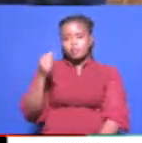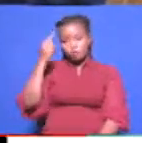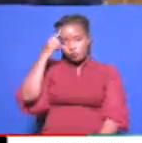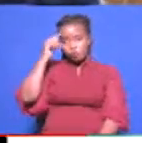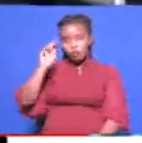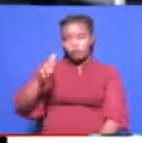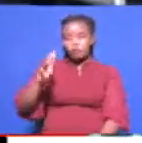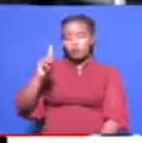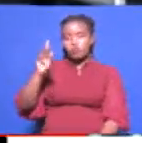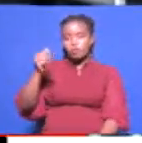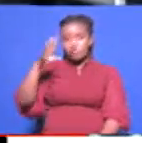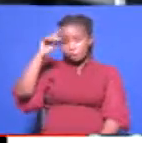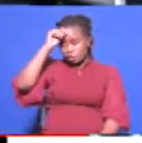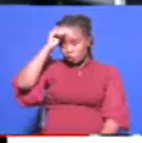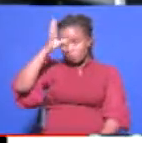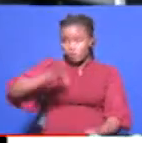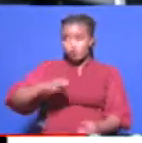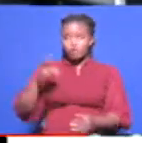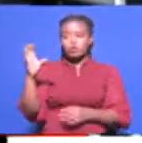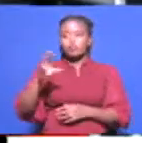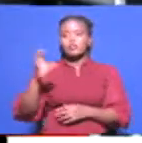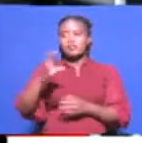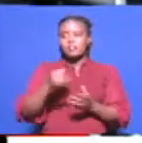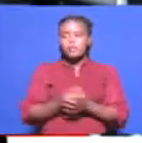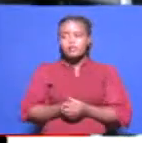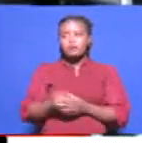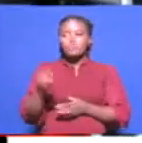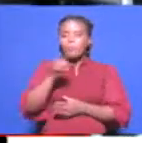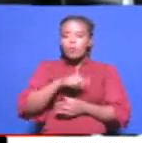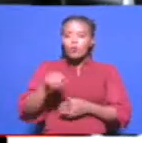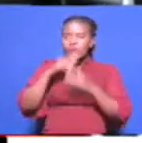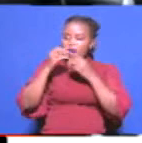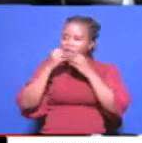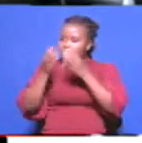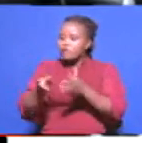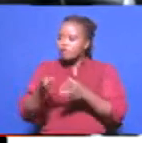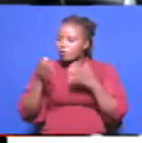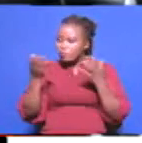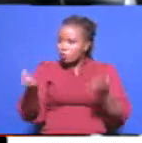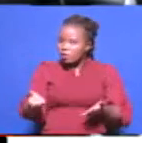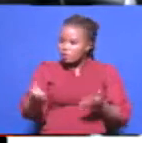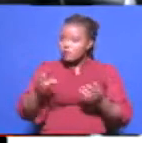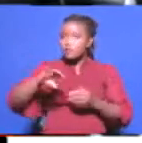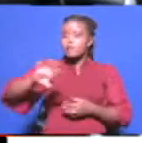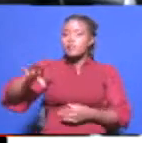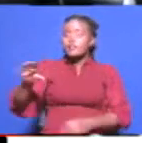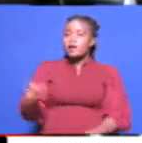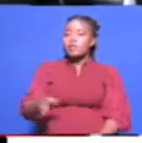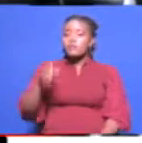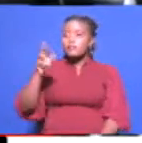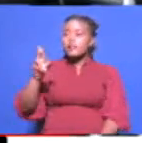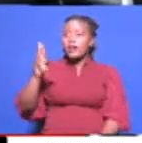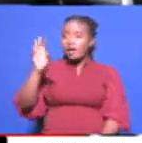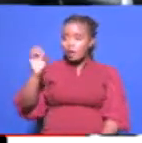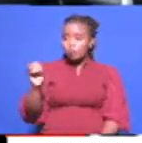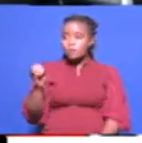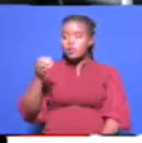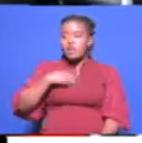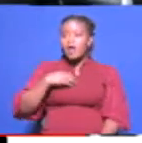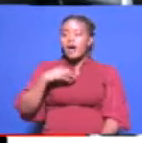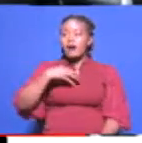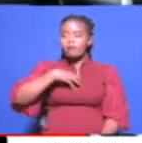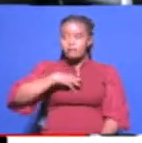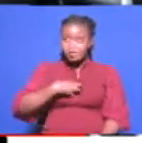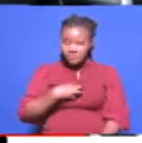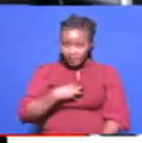gubernatorial ticket. We are reliably told that the county returning officer has resigned his